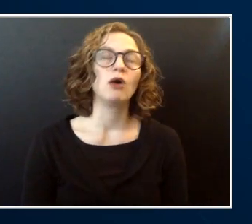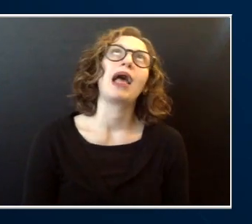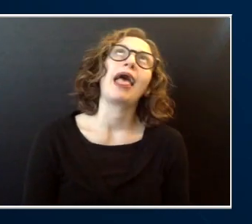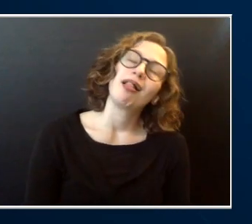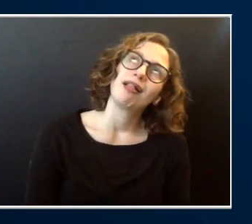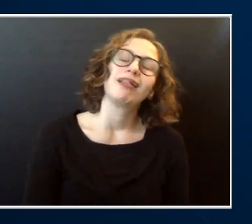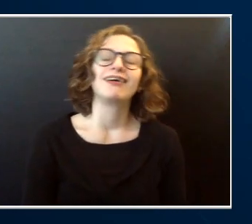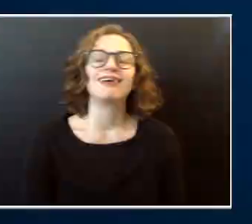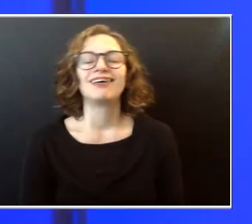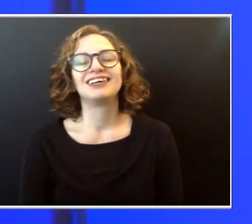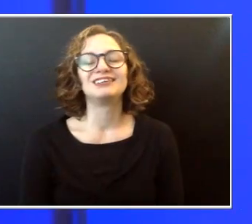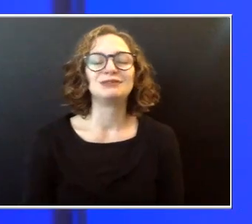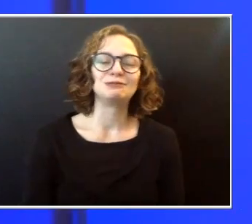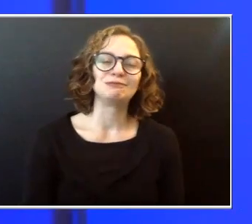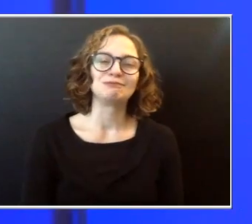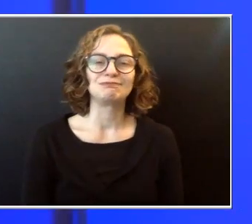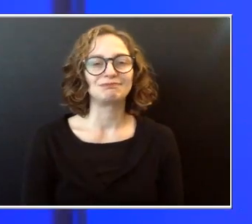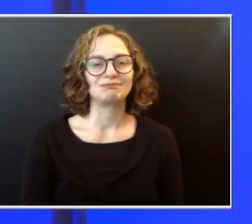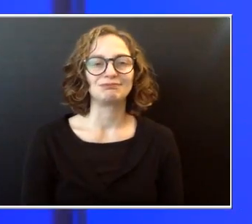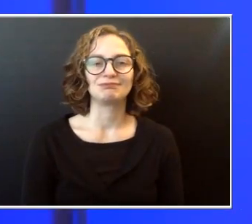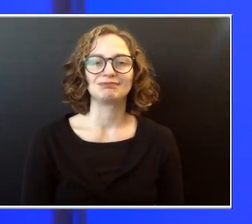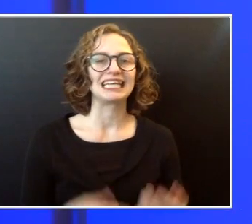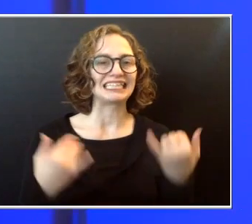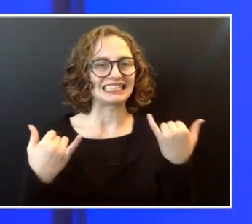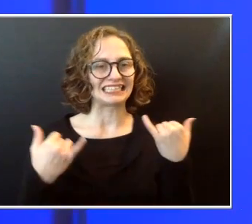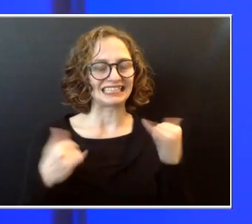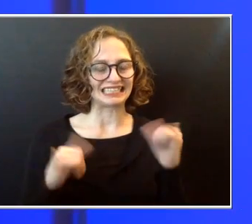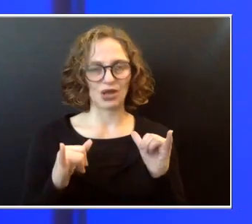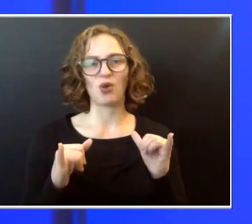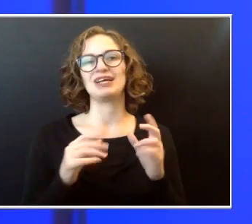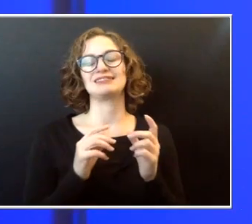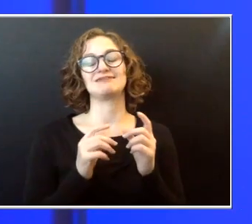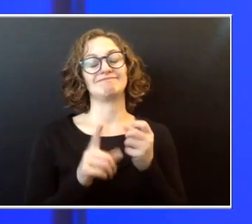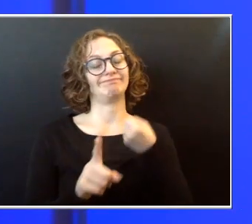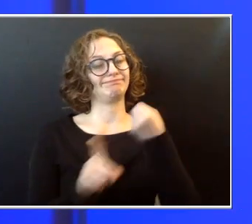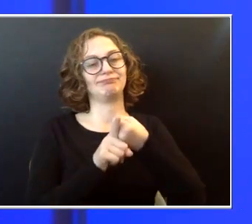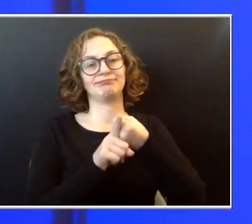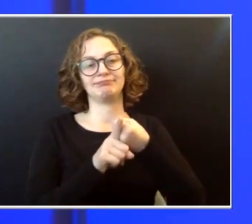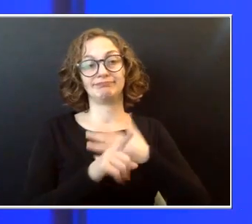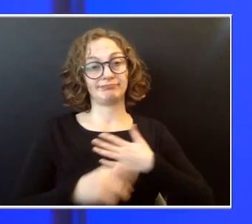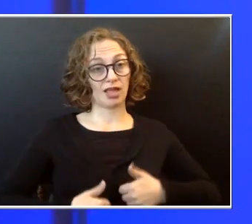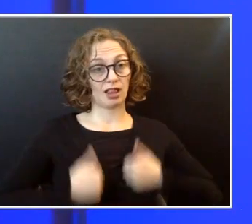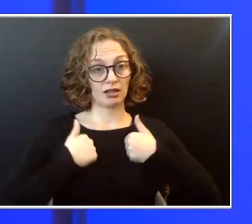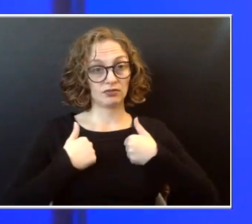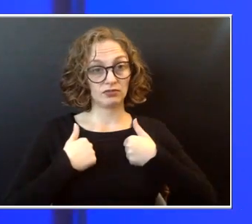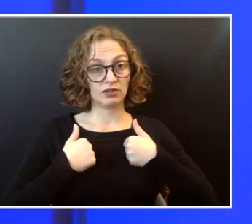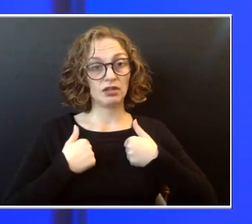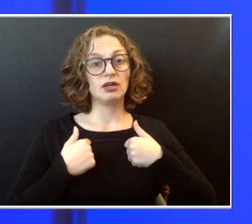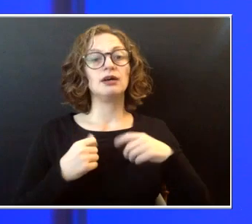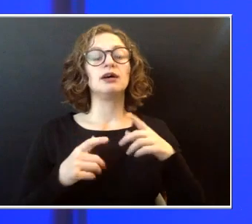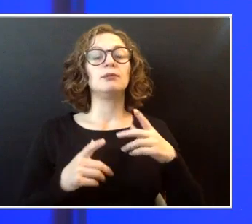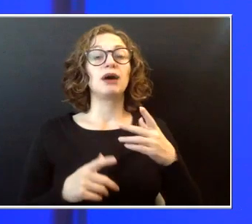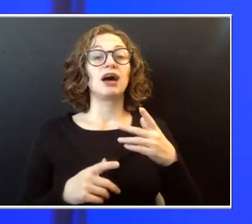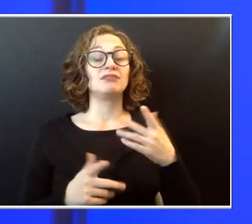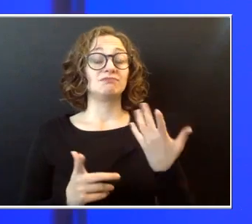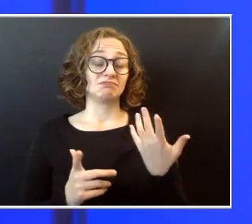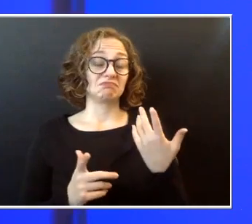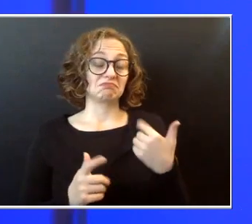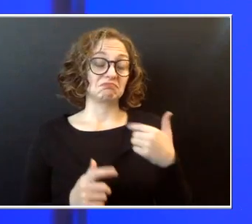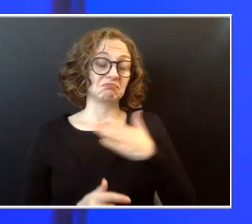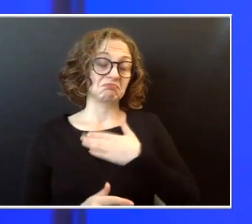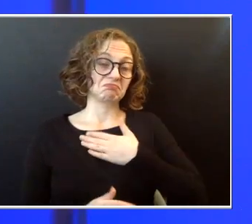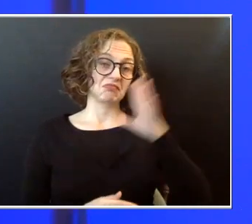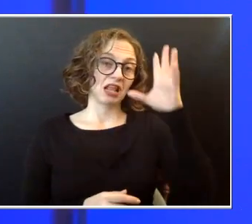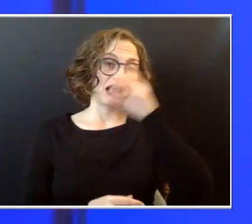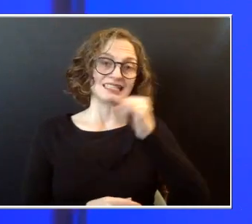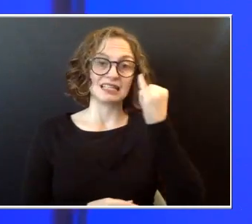was a big change and a big impact, but probably if I had been, doing the standard of care